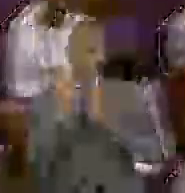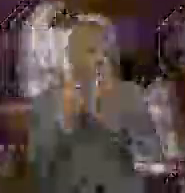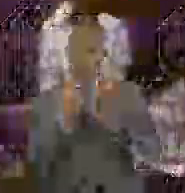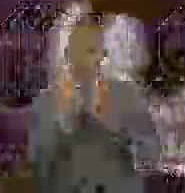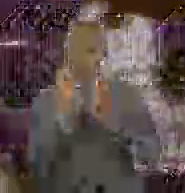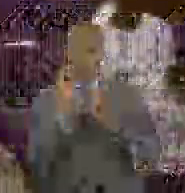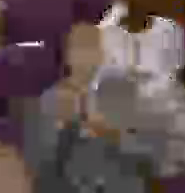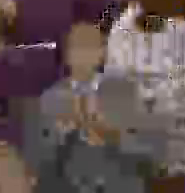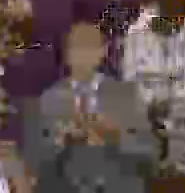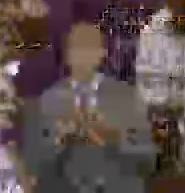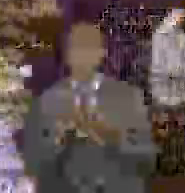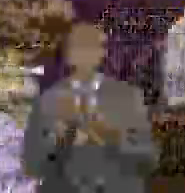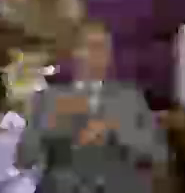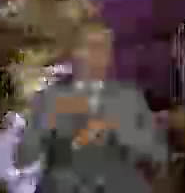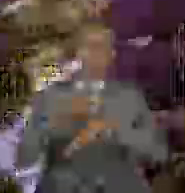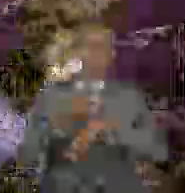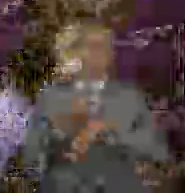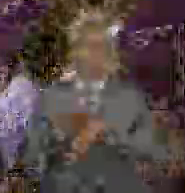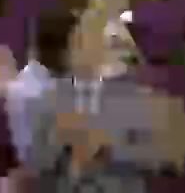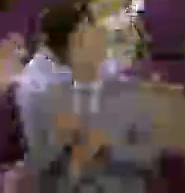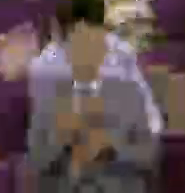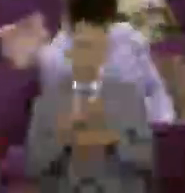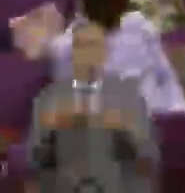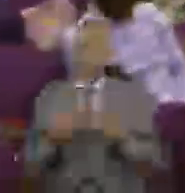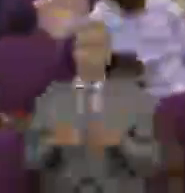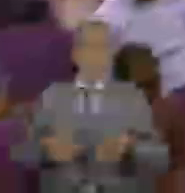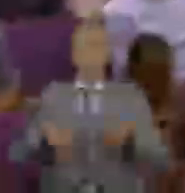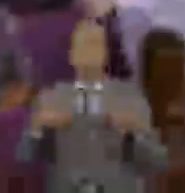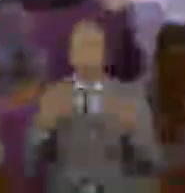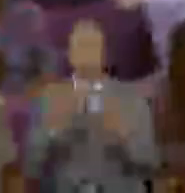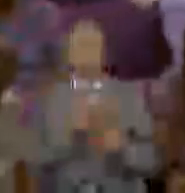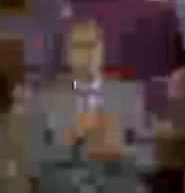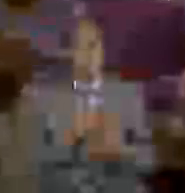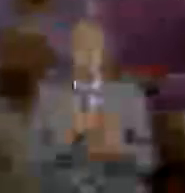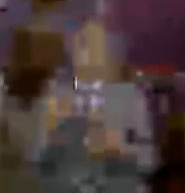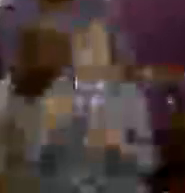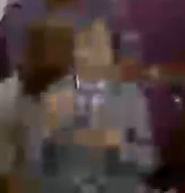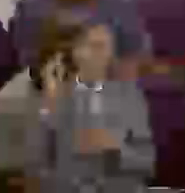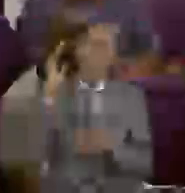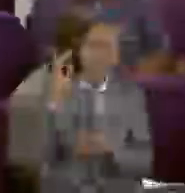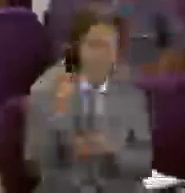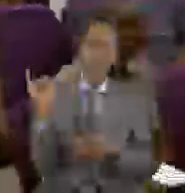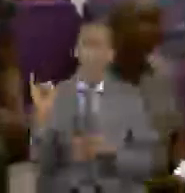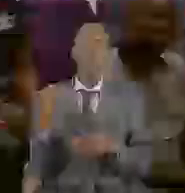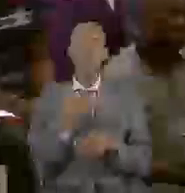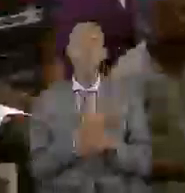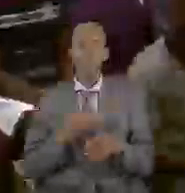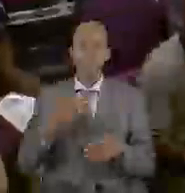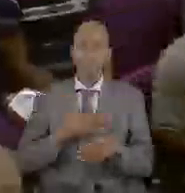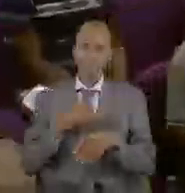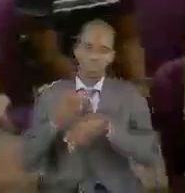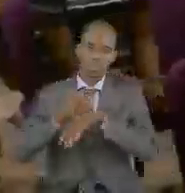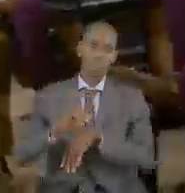message, my manner of life, my ministry, what the ministry and the message and manner of life of